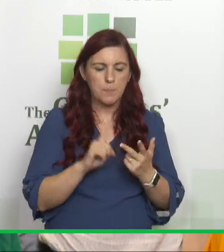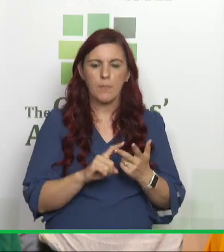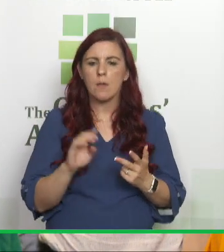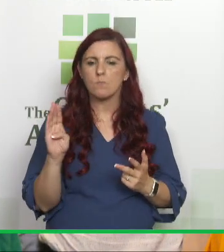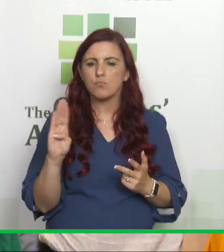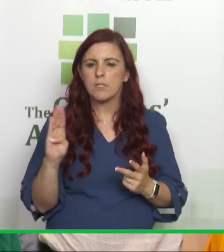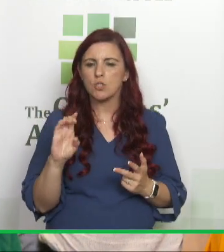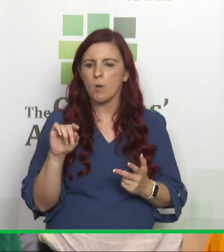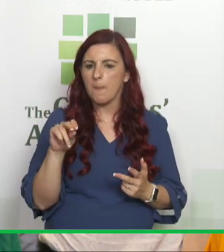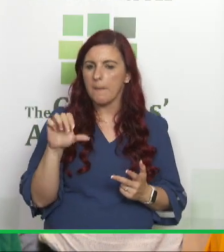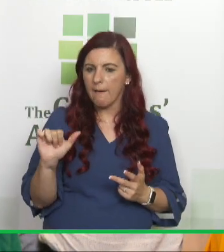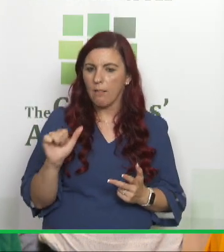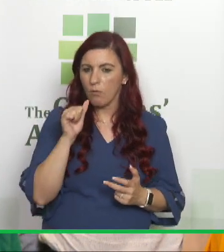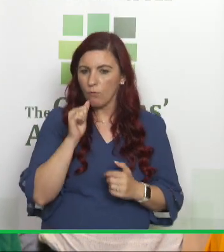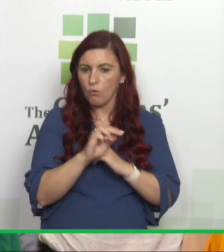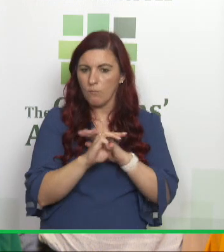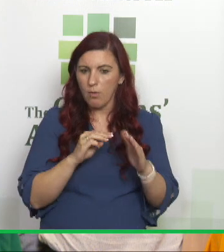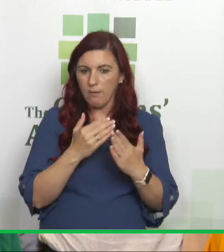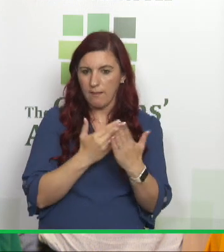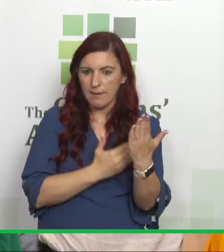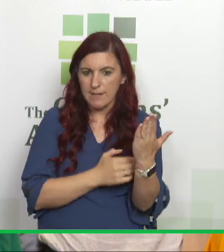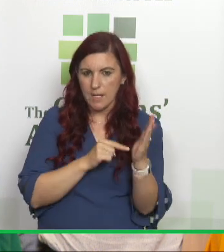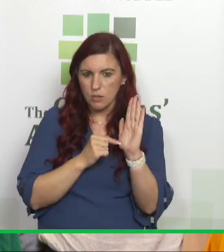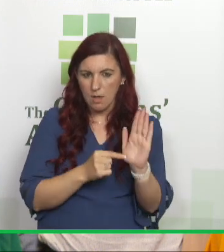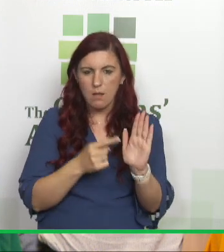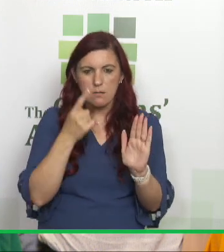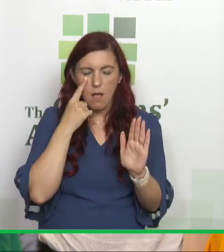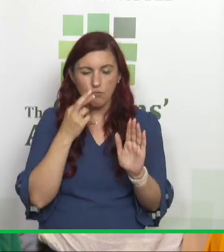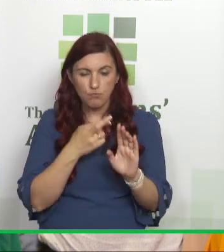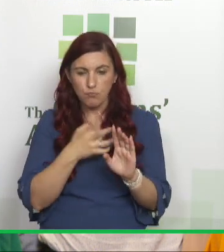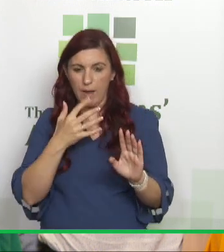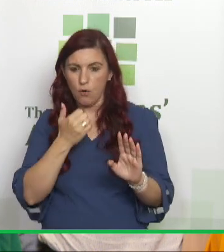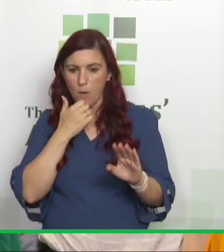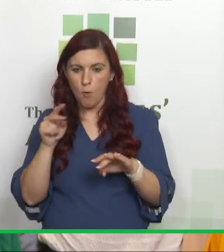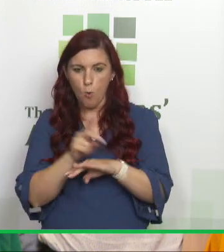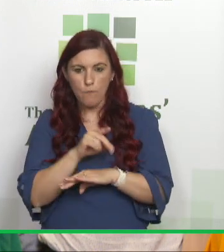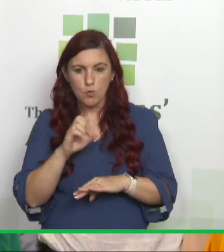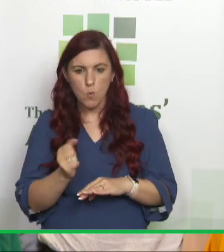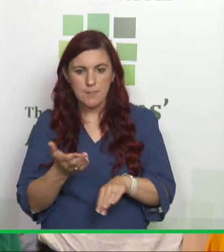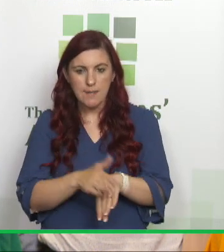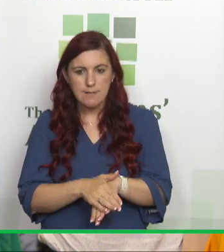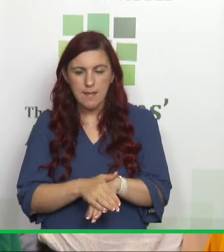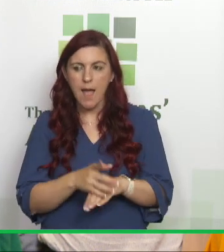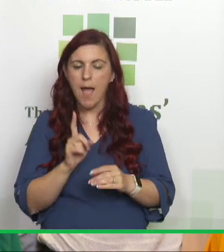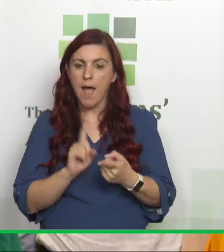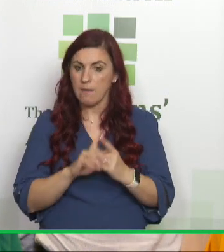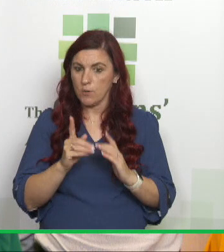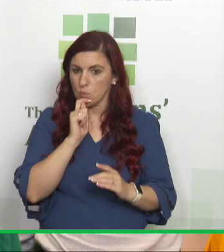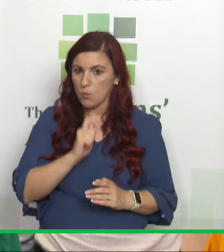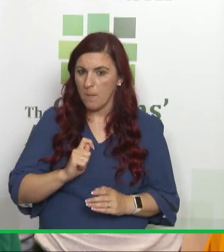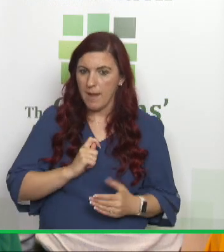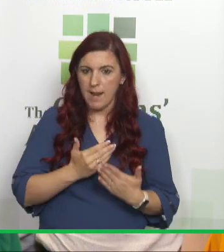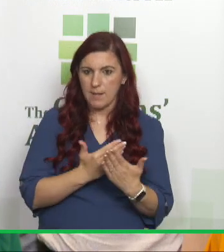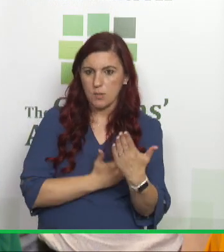of legislation or legalisation saw a record number of overdose deaths. I have also been told that legislation